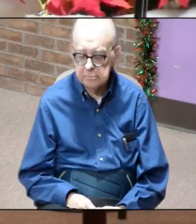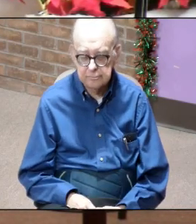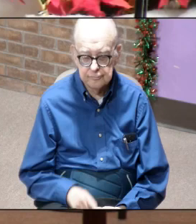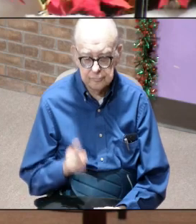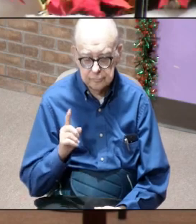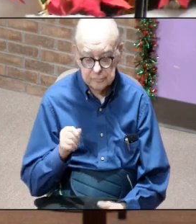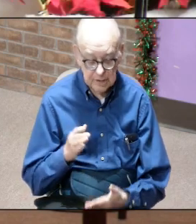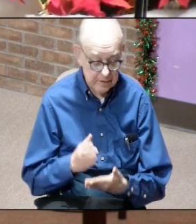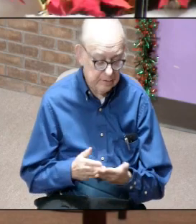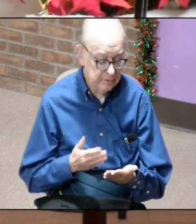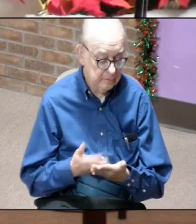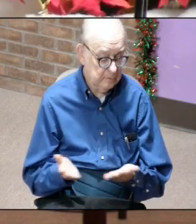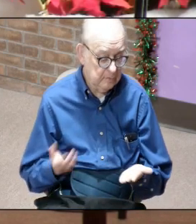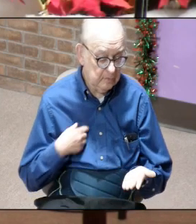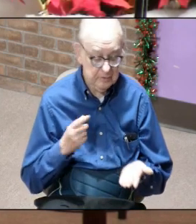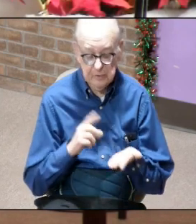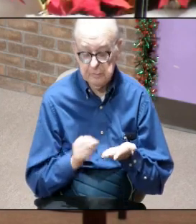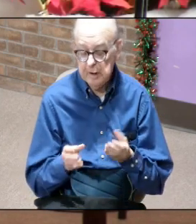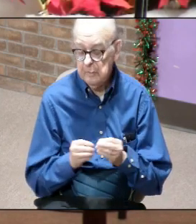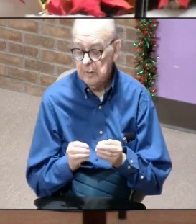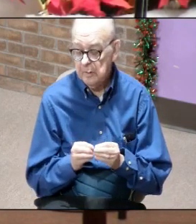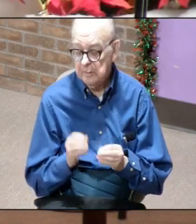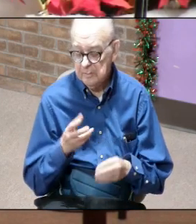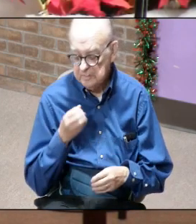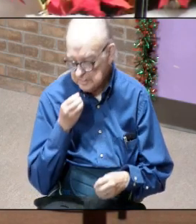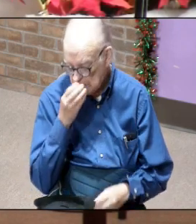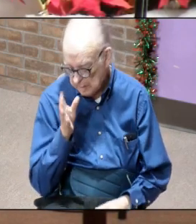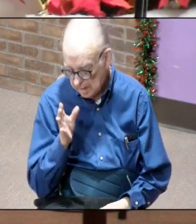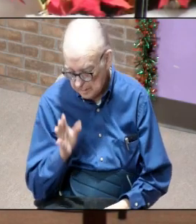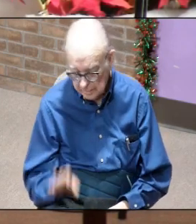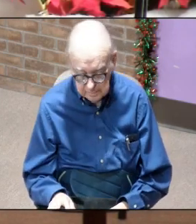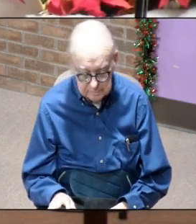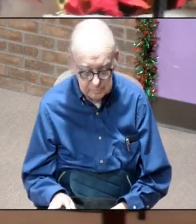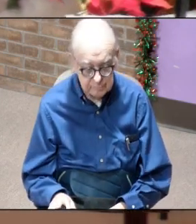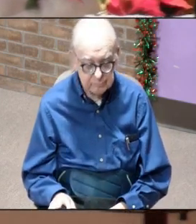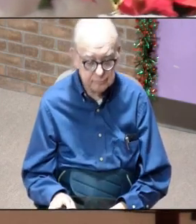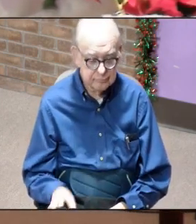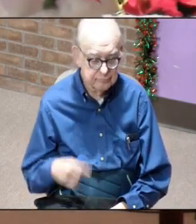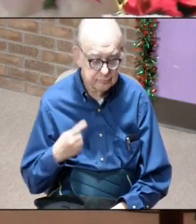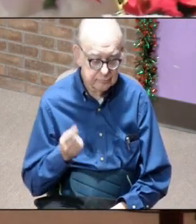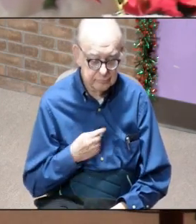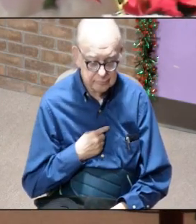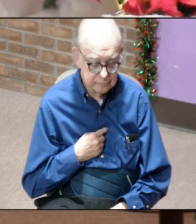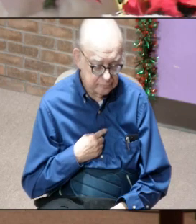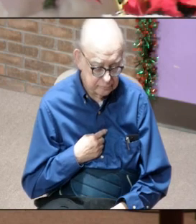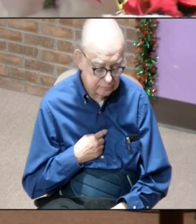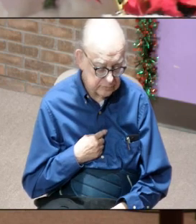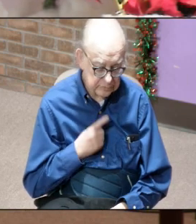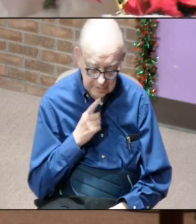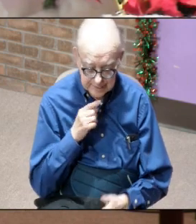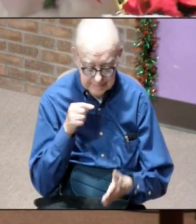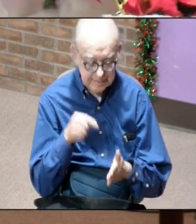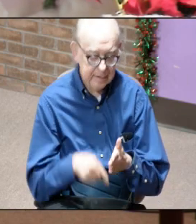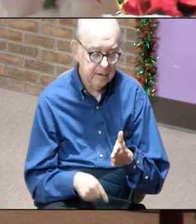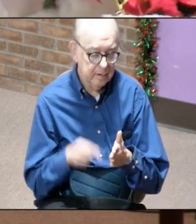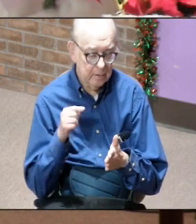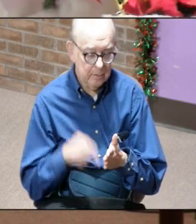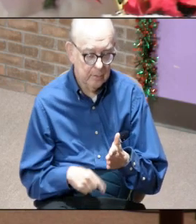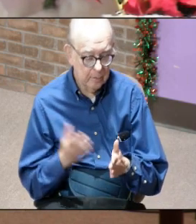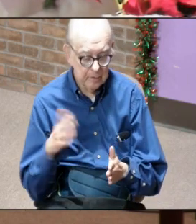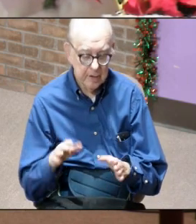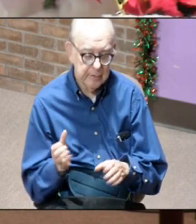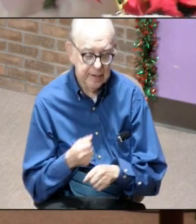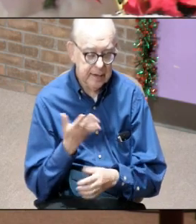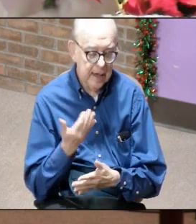You need some more money? We'll just print some more. Who cares? You know, we're so far in stinking debt, we can never get out of